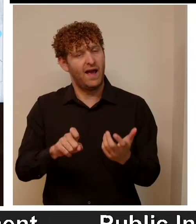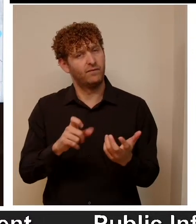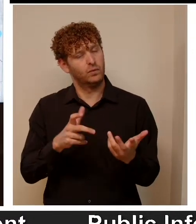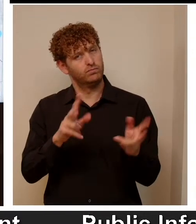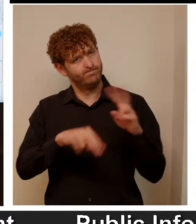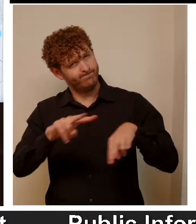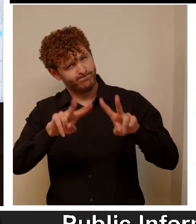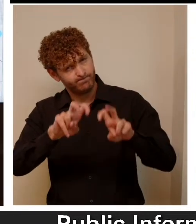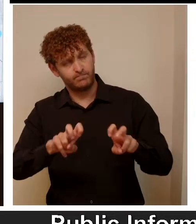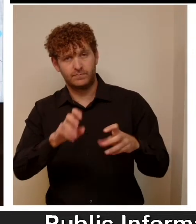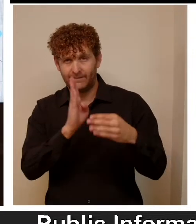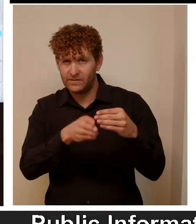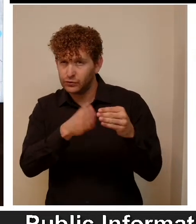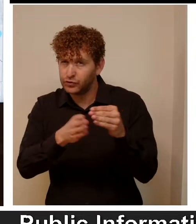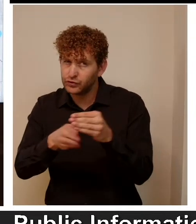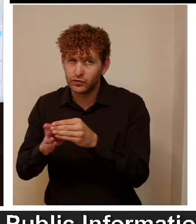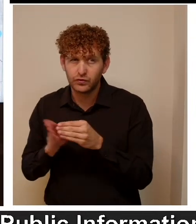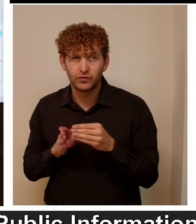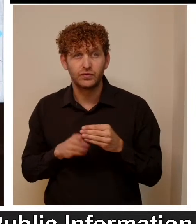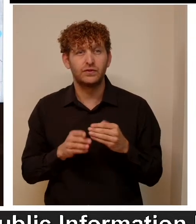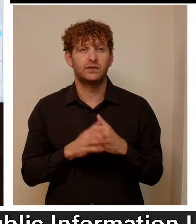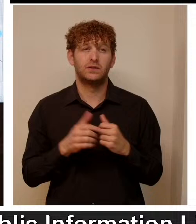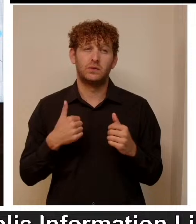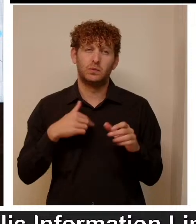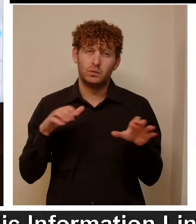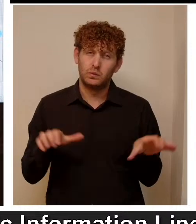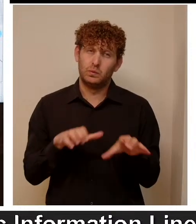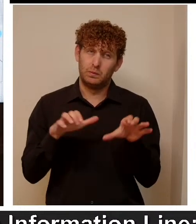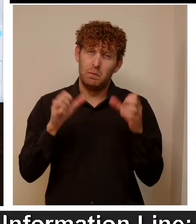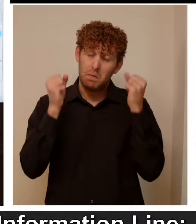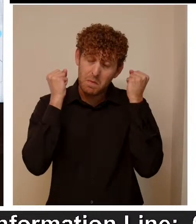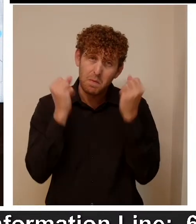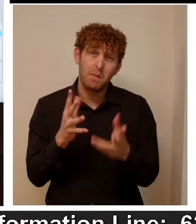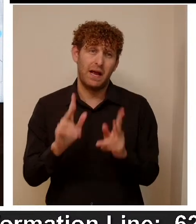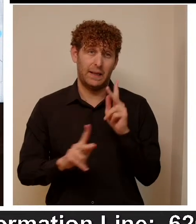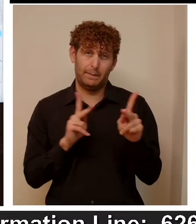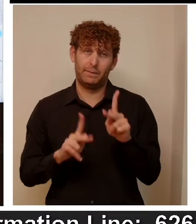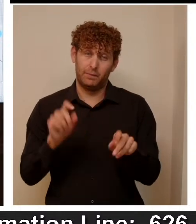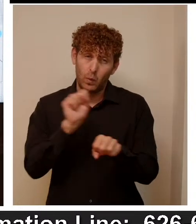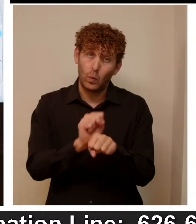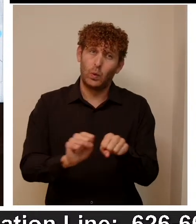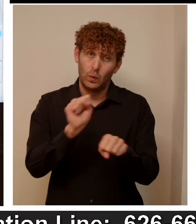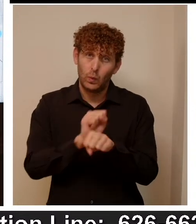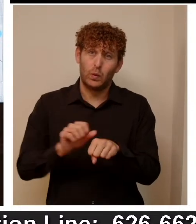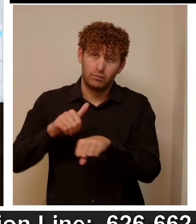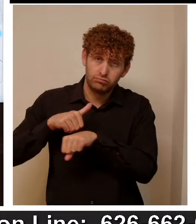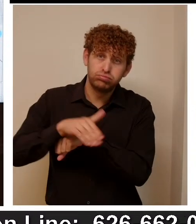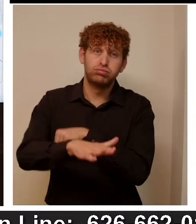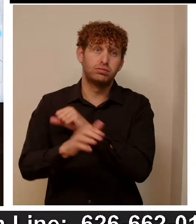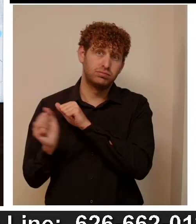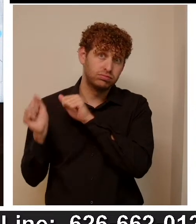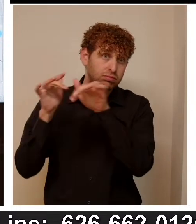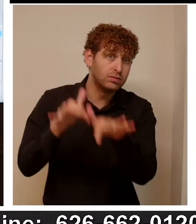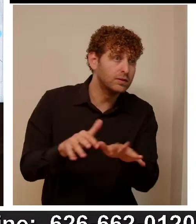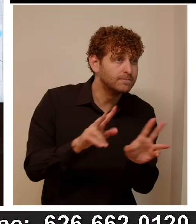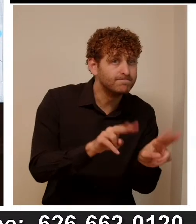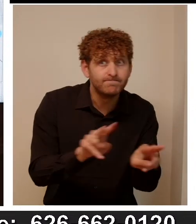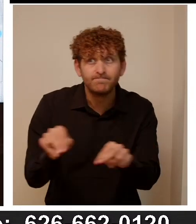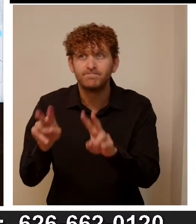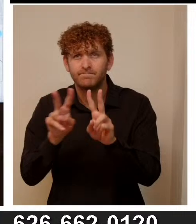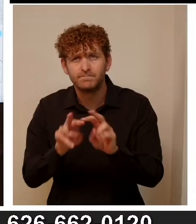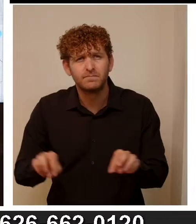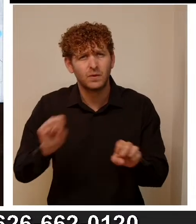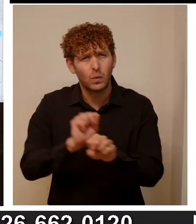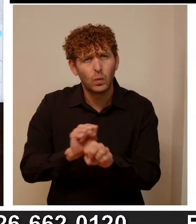activities are currently ongoing, and we have hundreds of building official representatives deployed throughout the burn area. A red